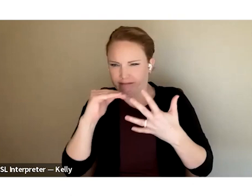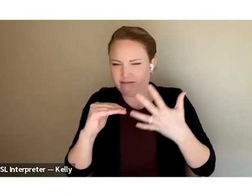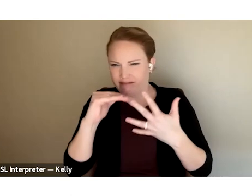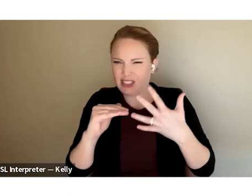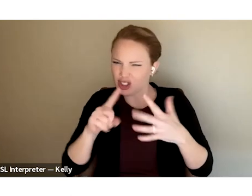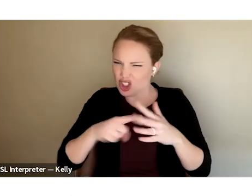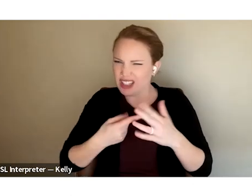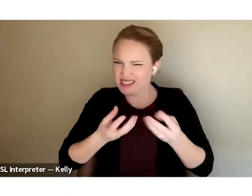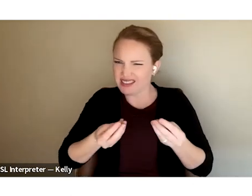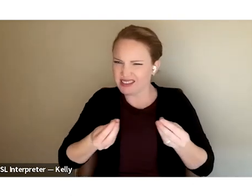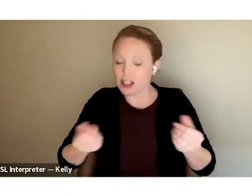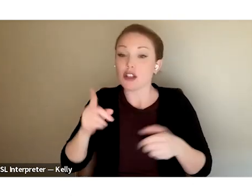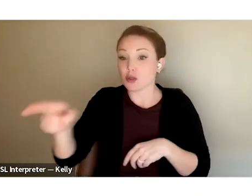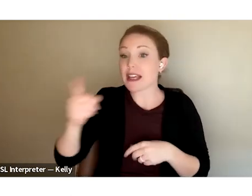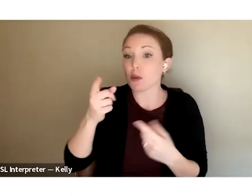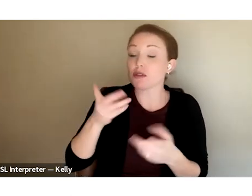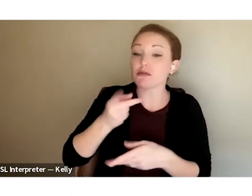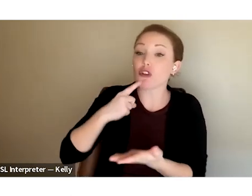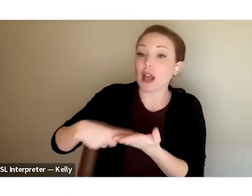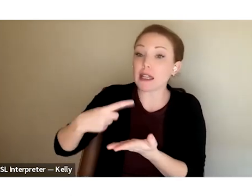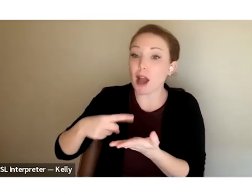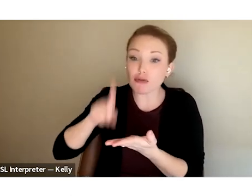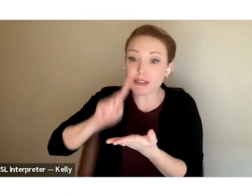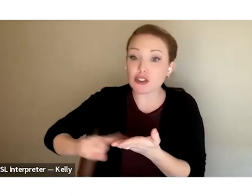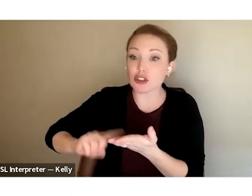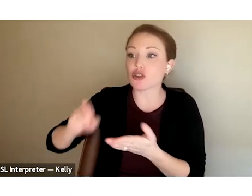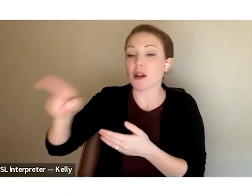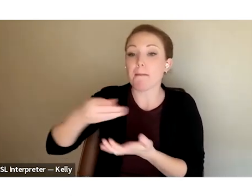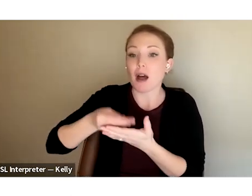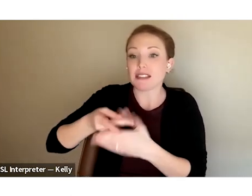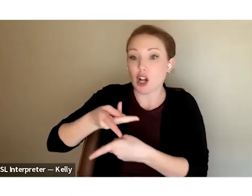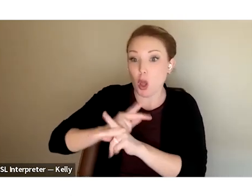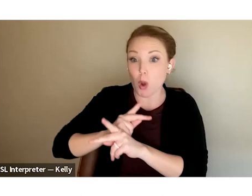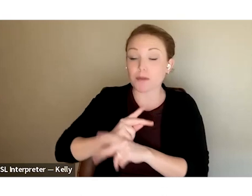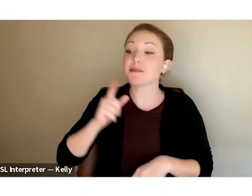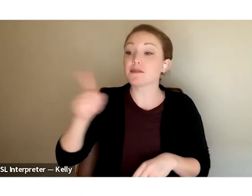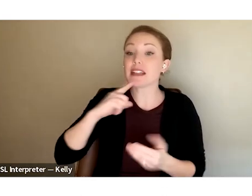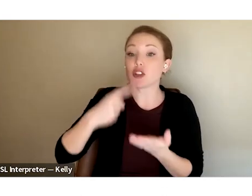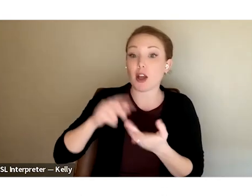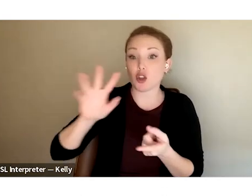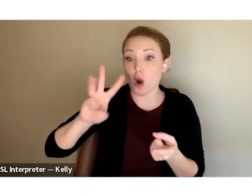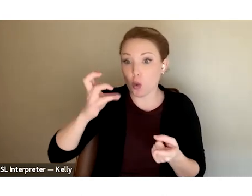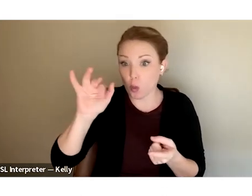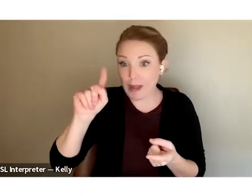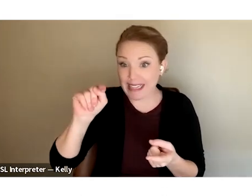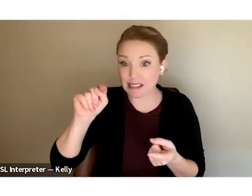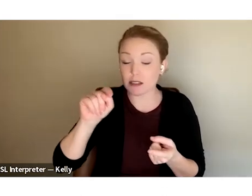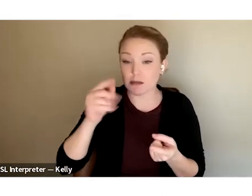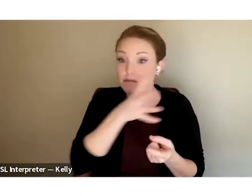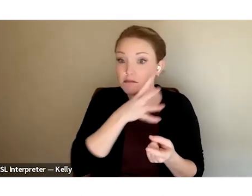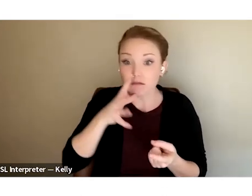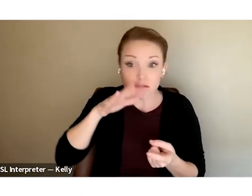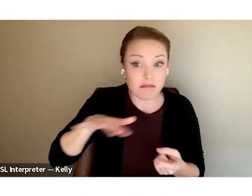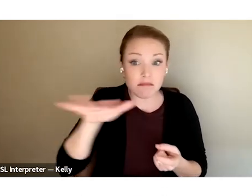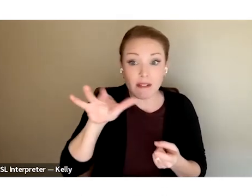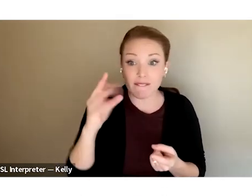and the condition for it, for one of them, was that you're going to turn your wheat fields, which are used for domestic consumption. So